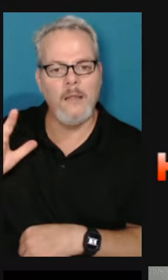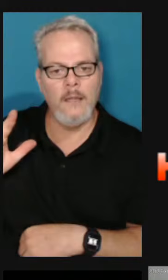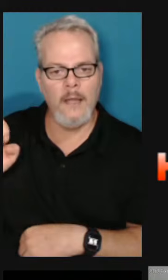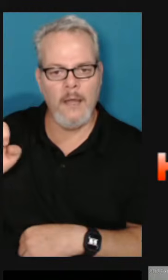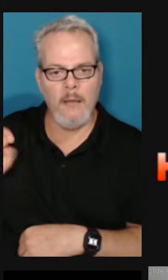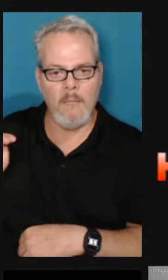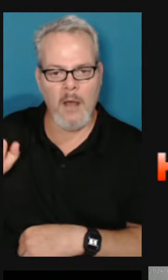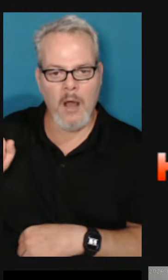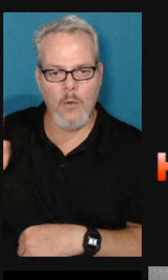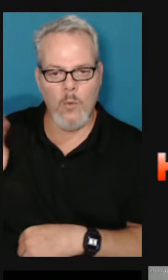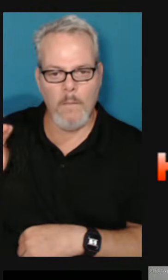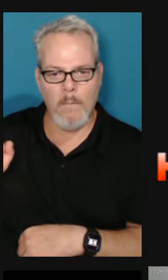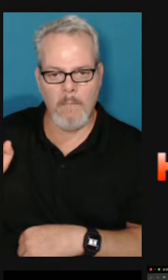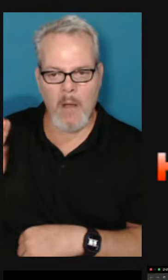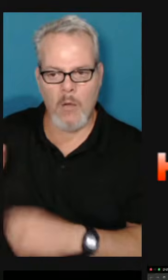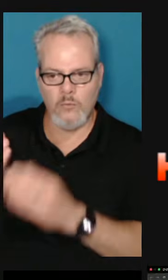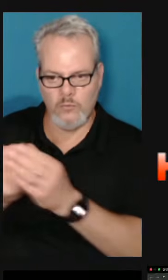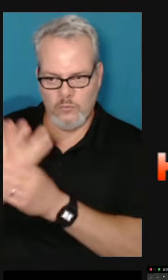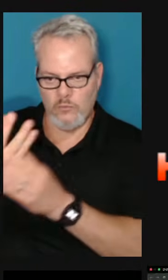So